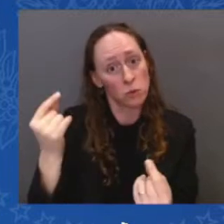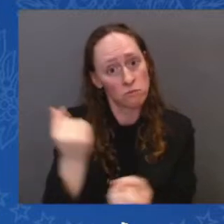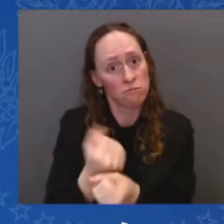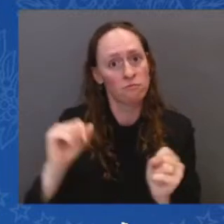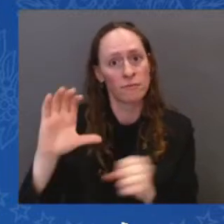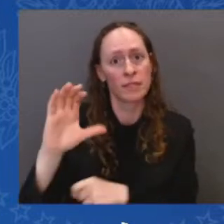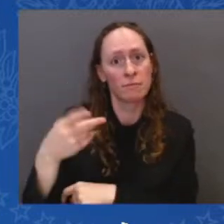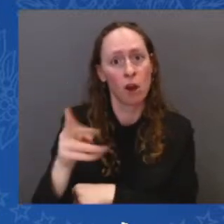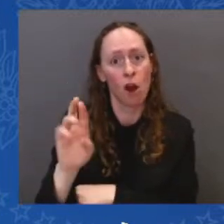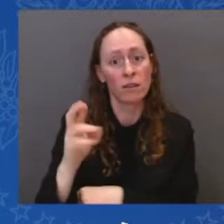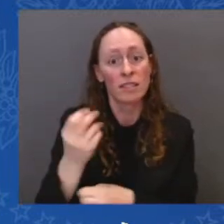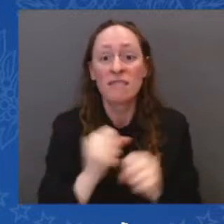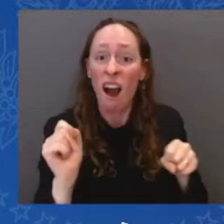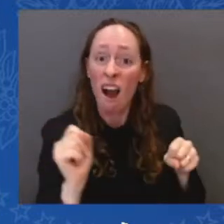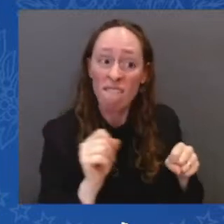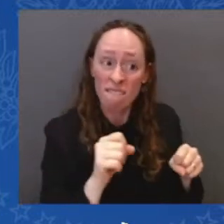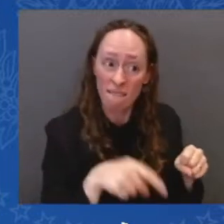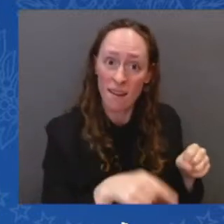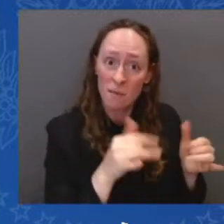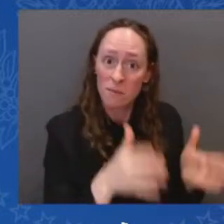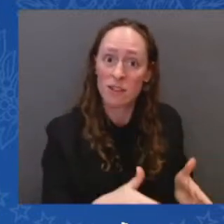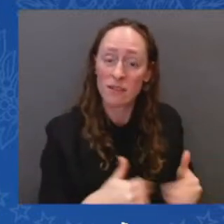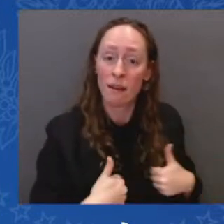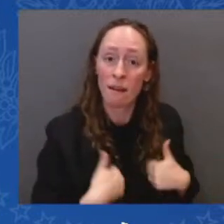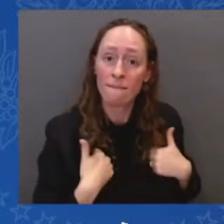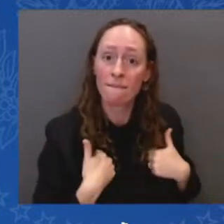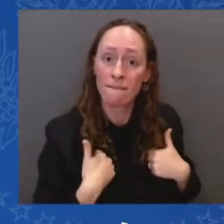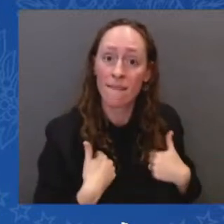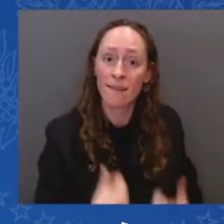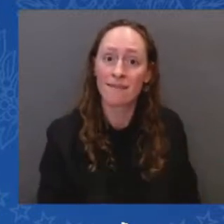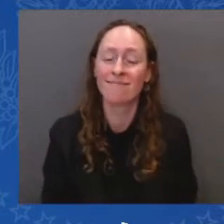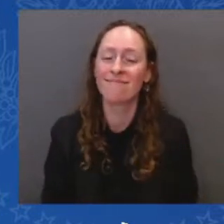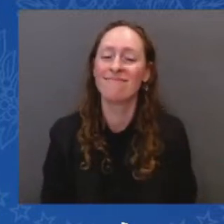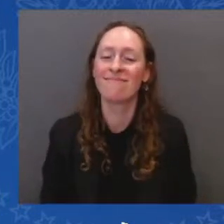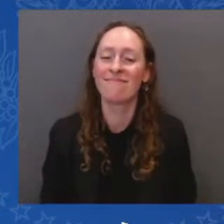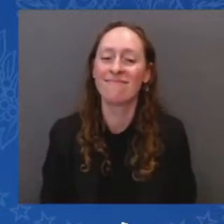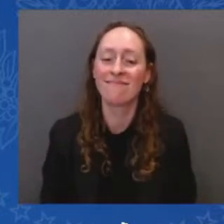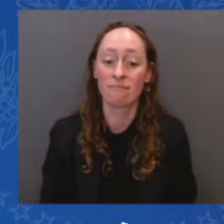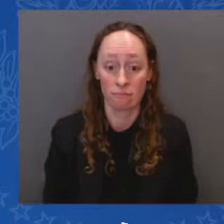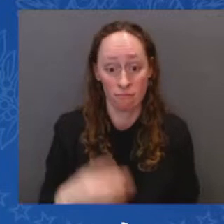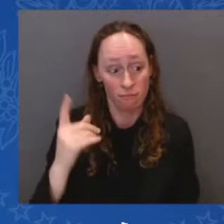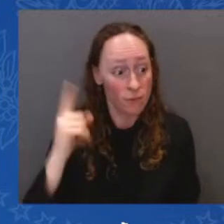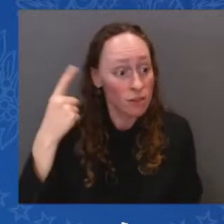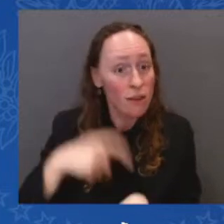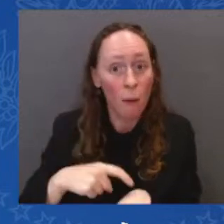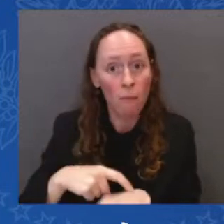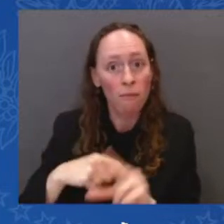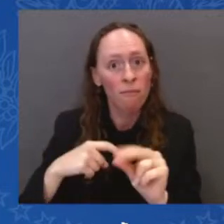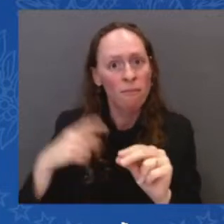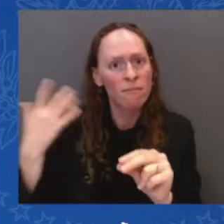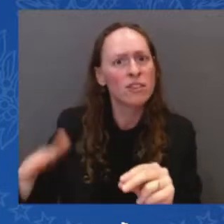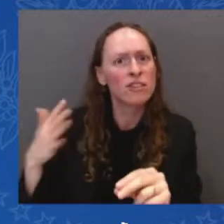One time at an Army gala, she performed CPR on someone else in trouble while wearing an evening gown.